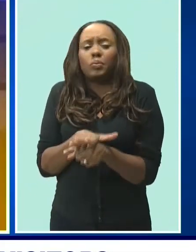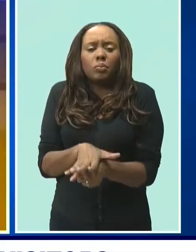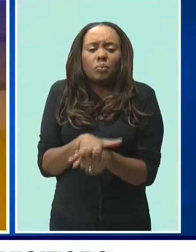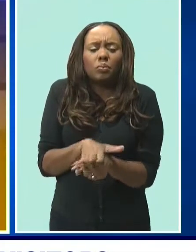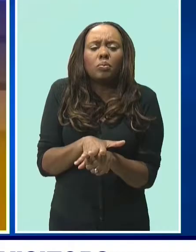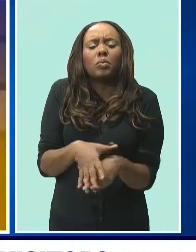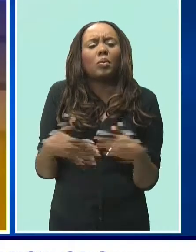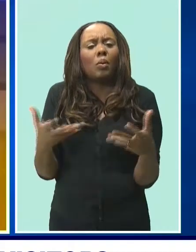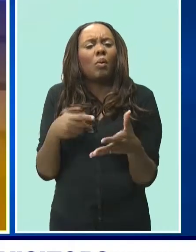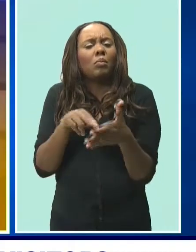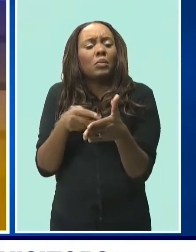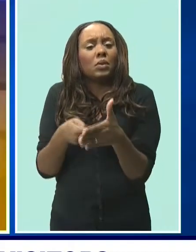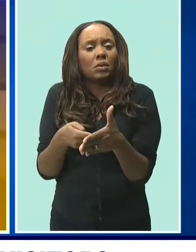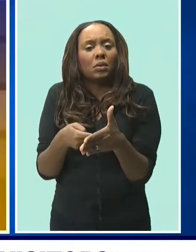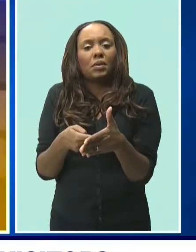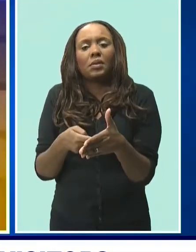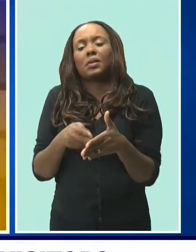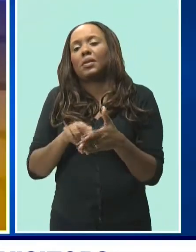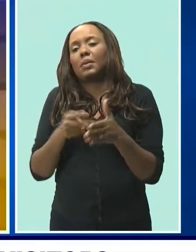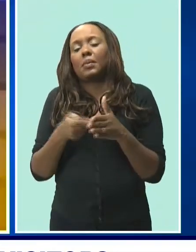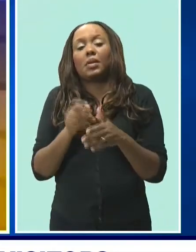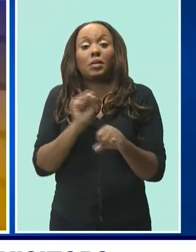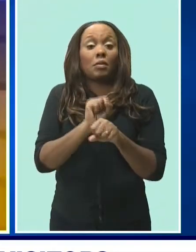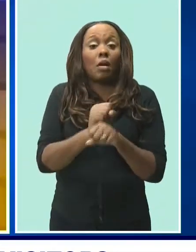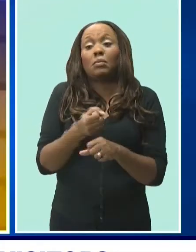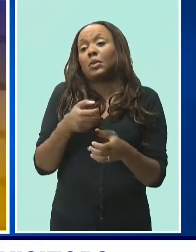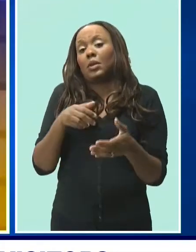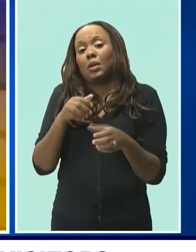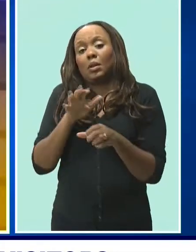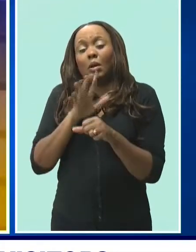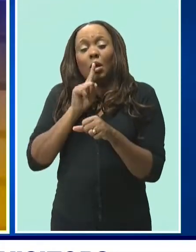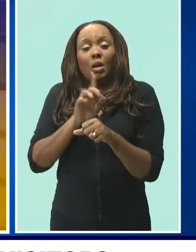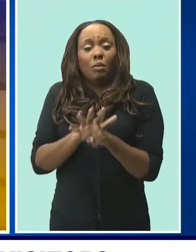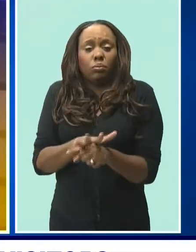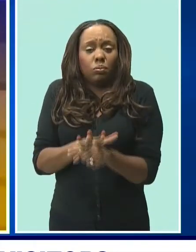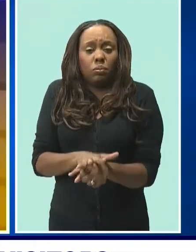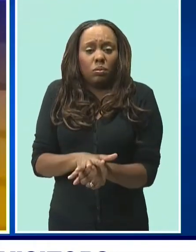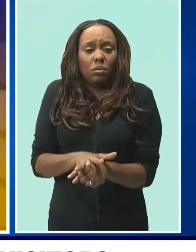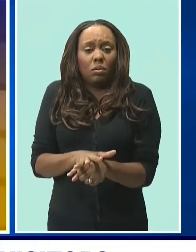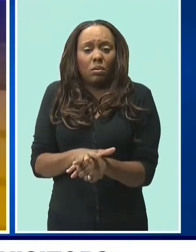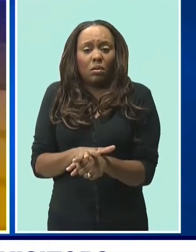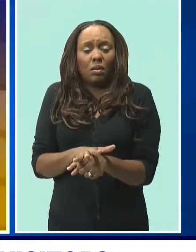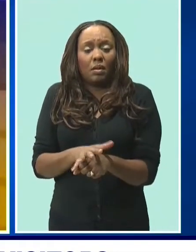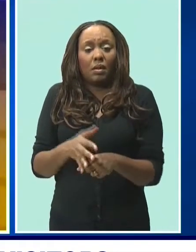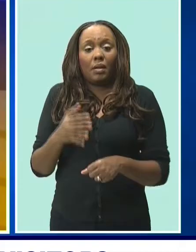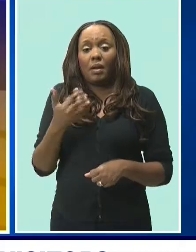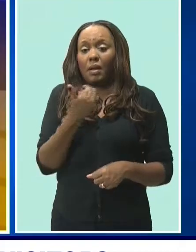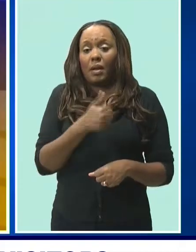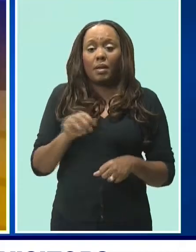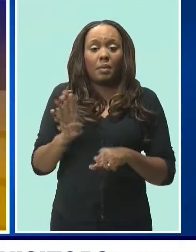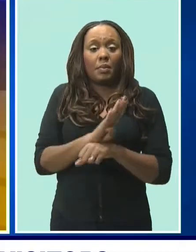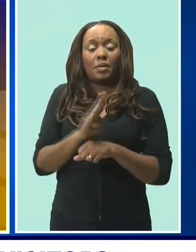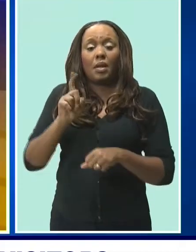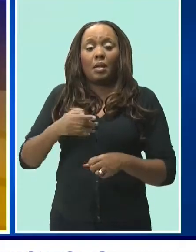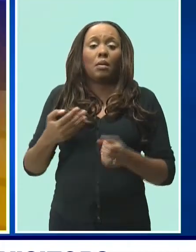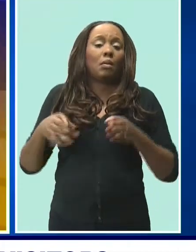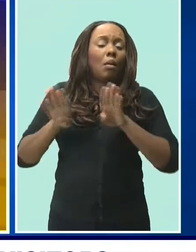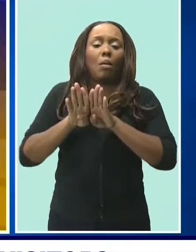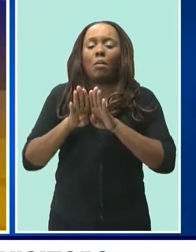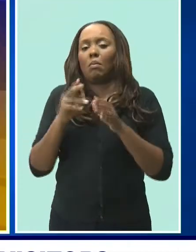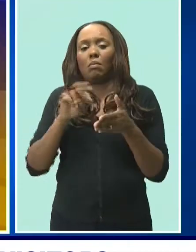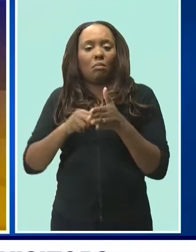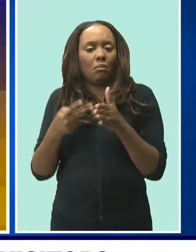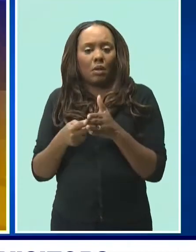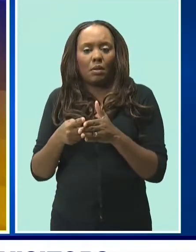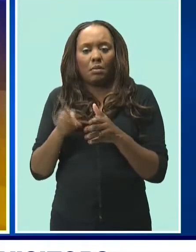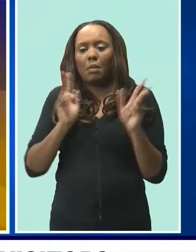potentially employment is also under pressure. And any business that has to cease operations, by extension, means there's a loss of jobs. And